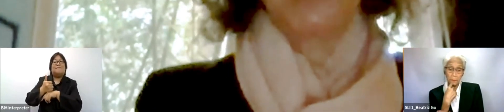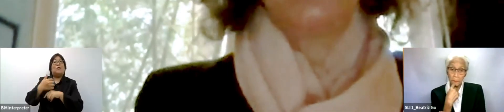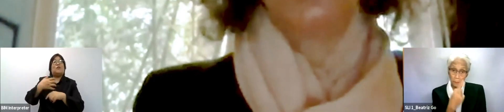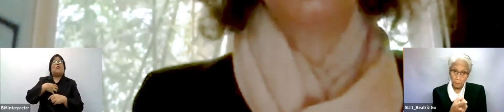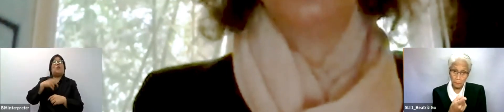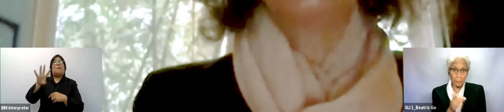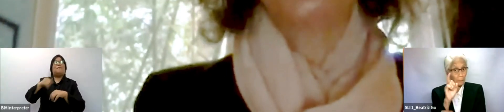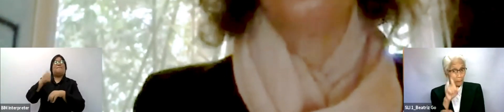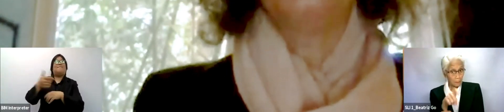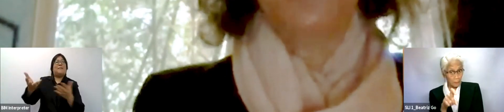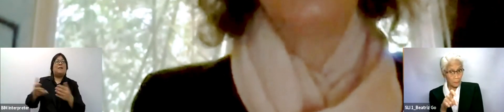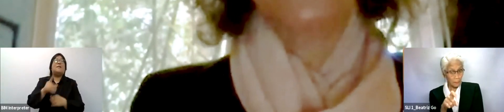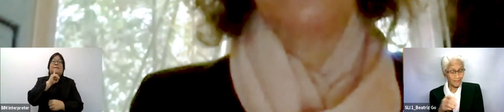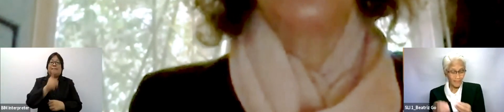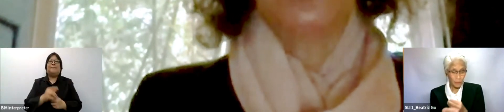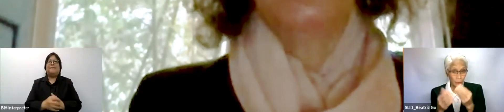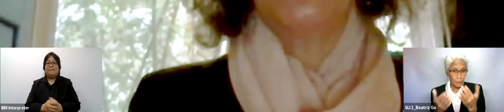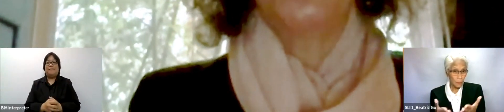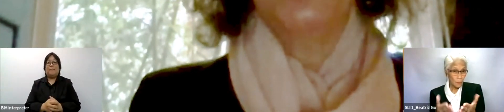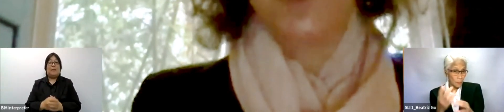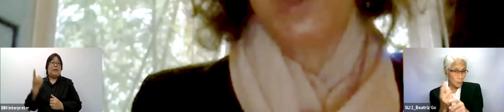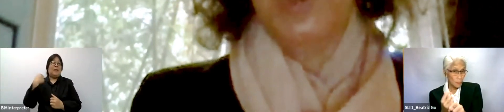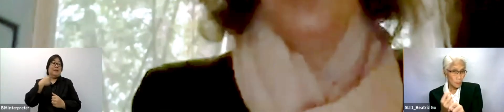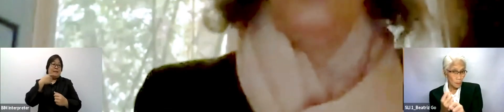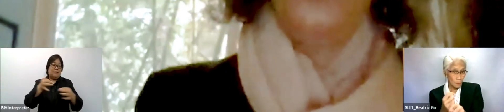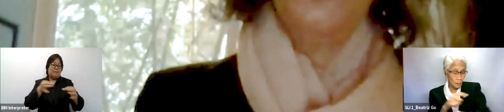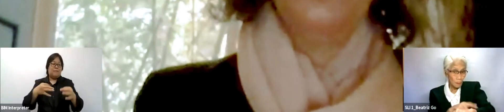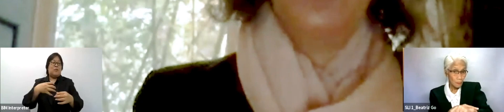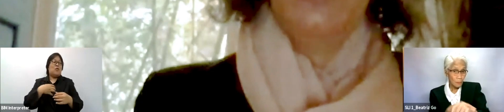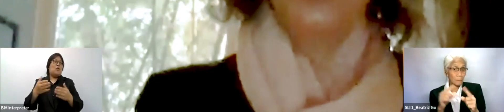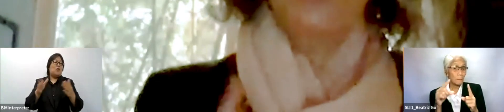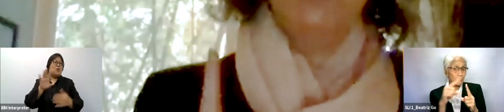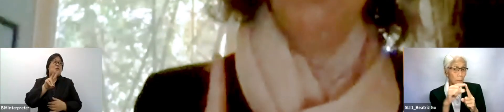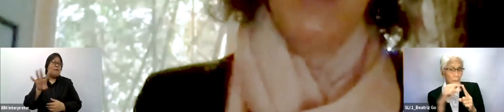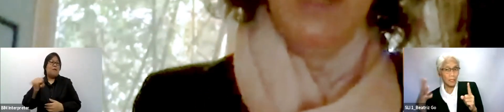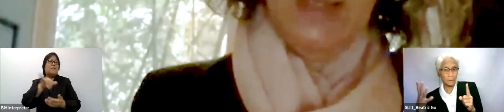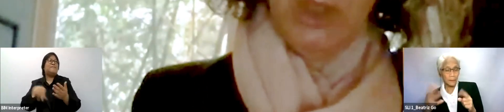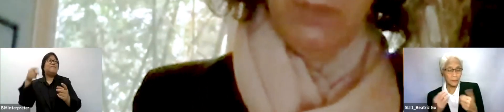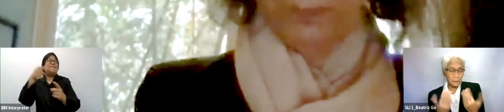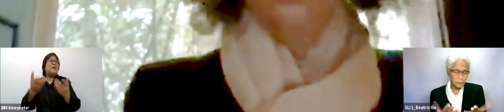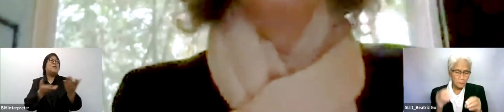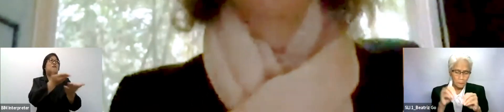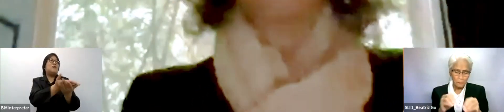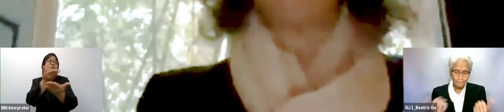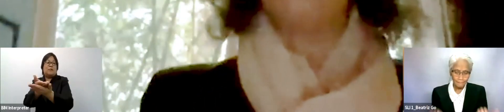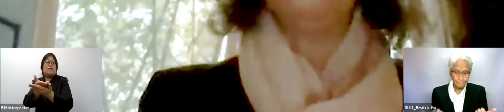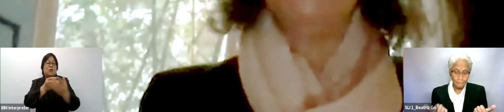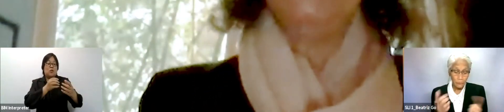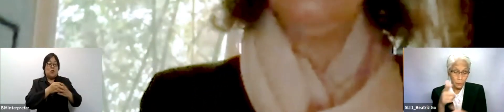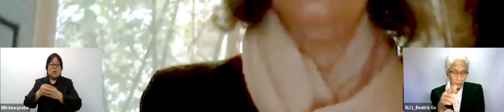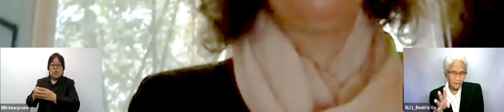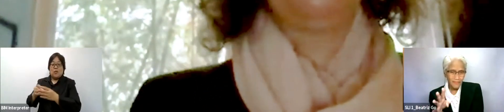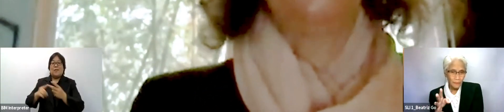much takes into consideration all the principles of the General Comment 24, with actually one exception,